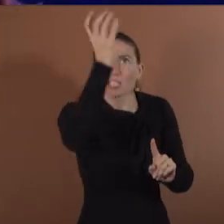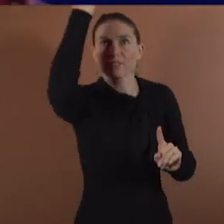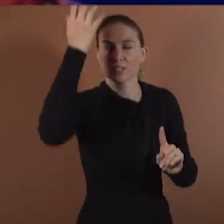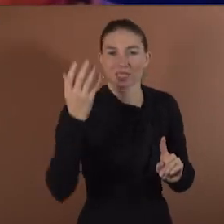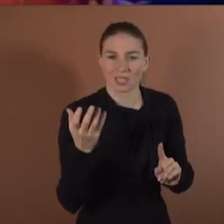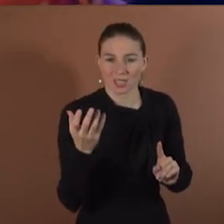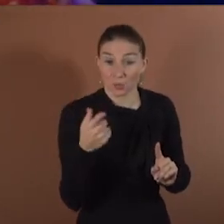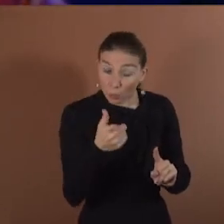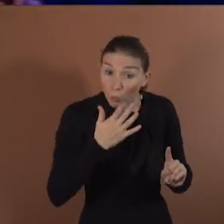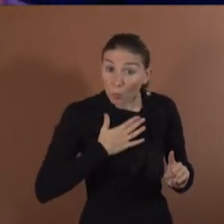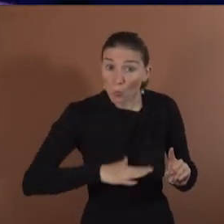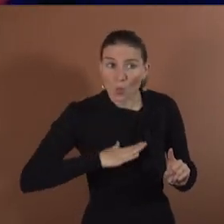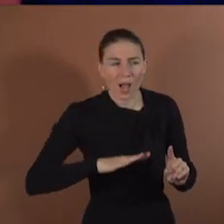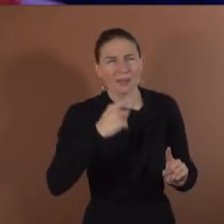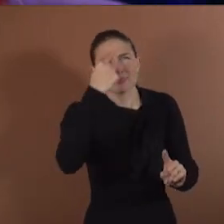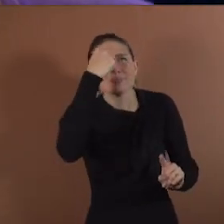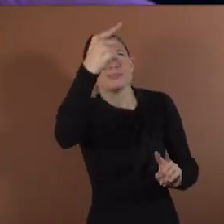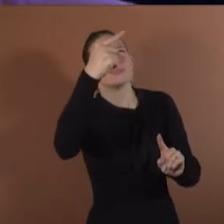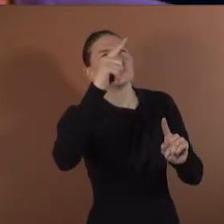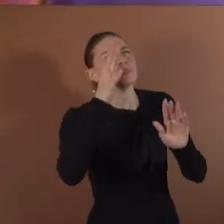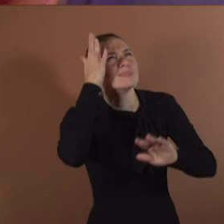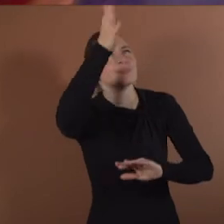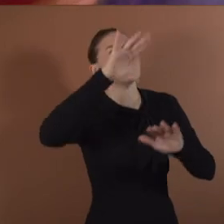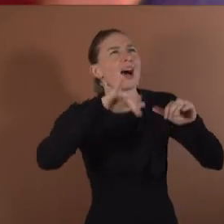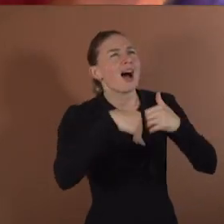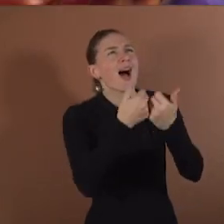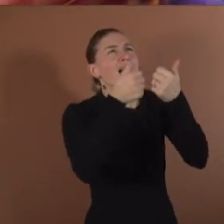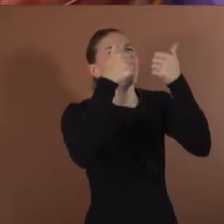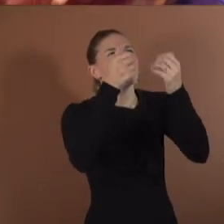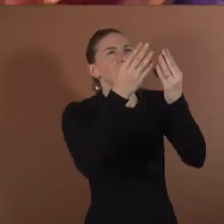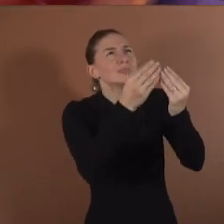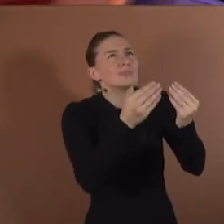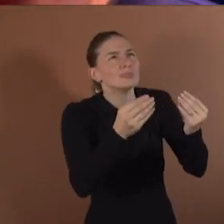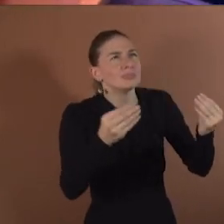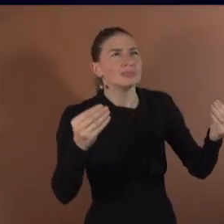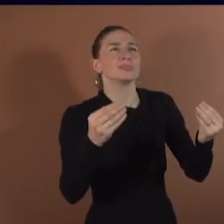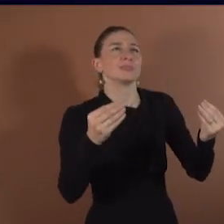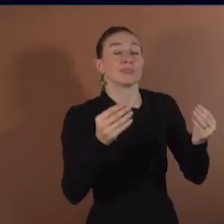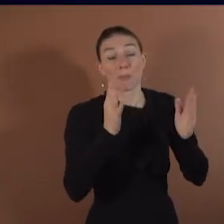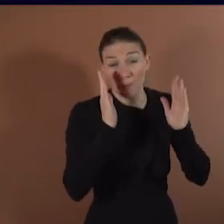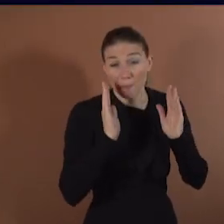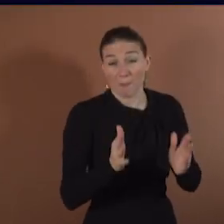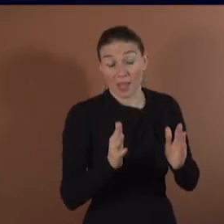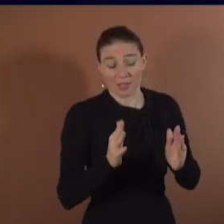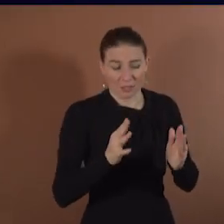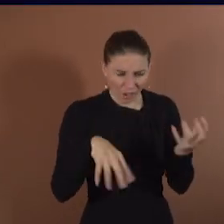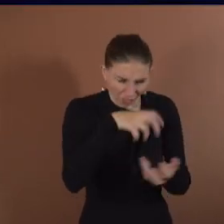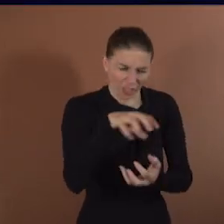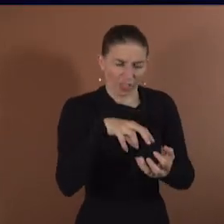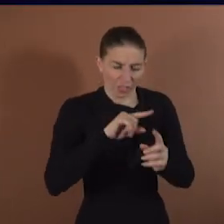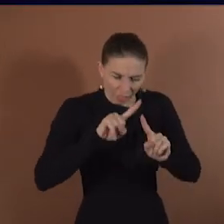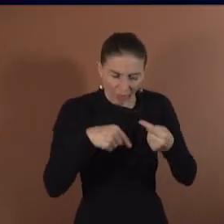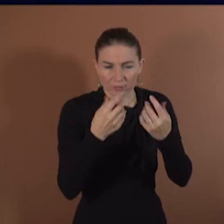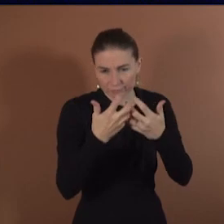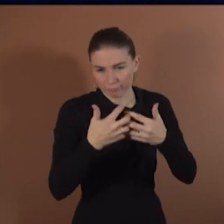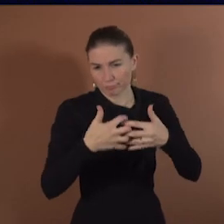it up. I remember years ago, I used to work in what we call the creative industries, and I had a company that was responsible for coming up